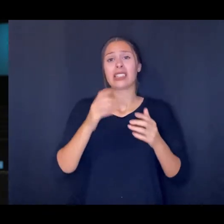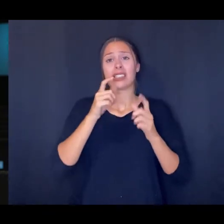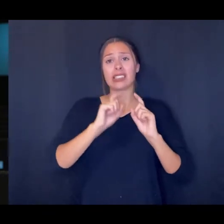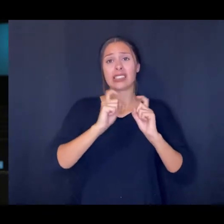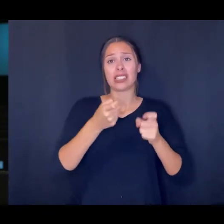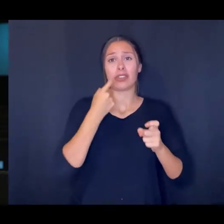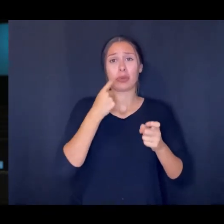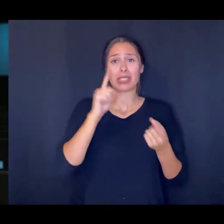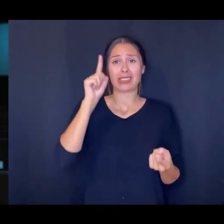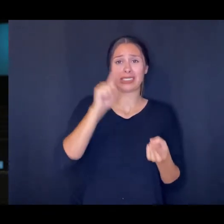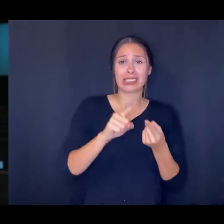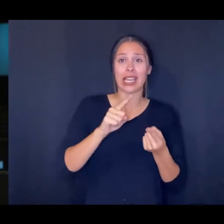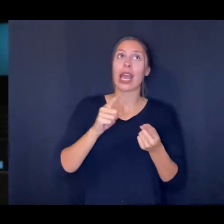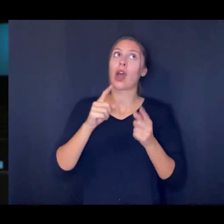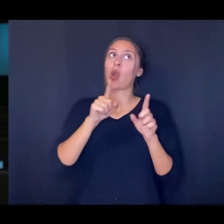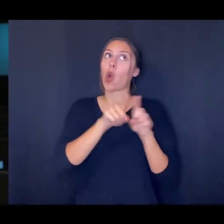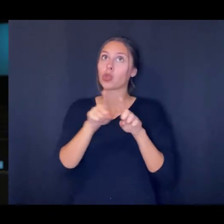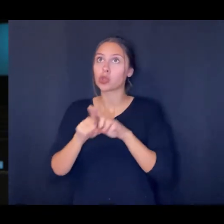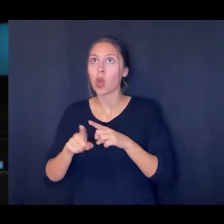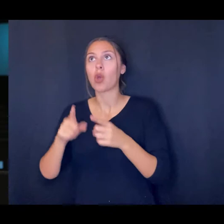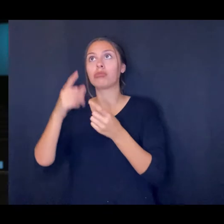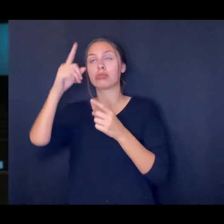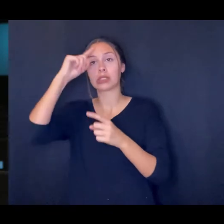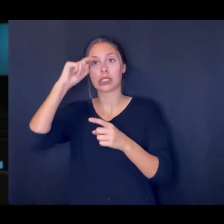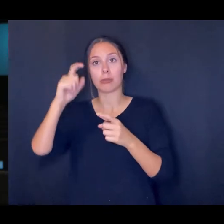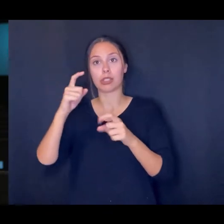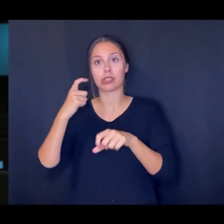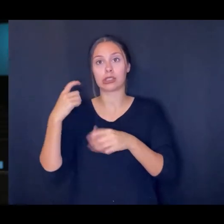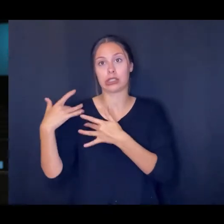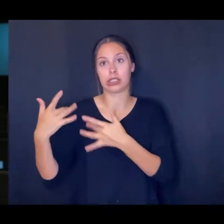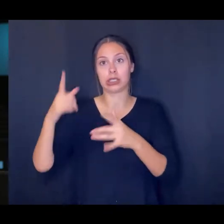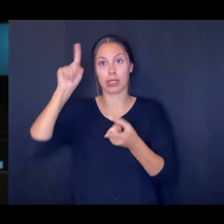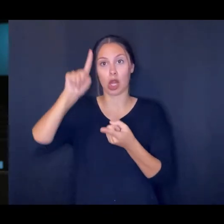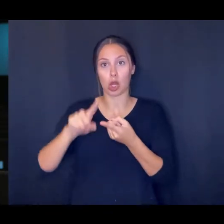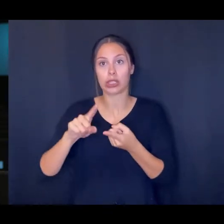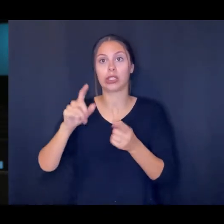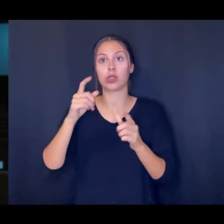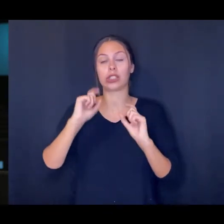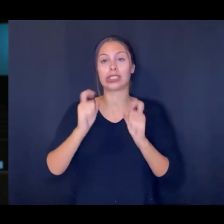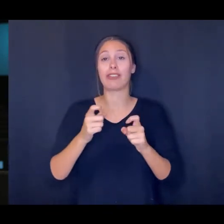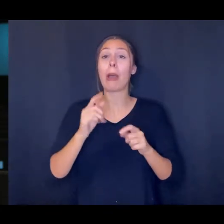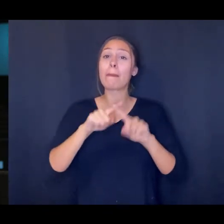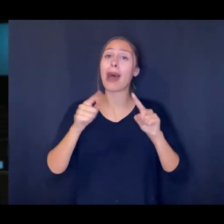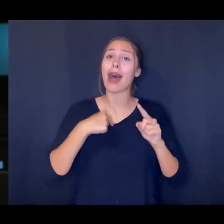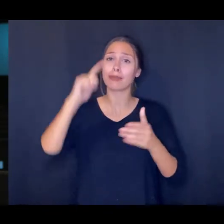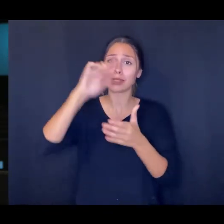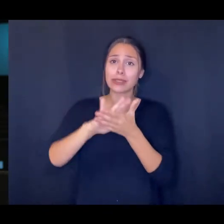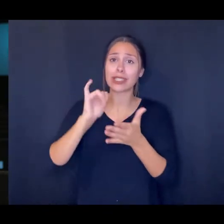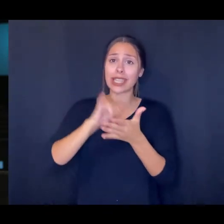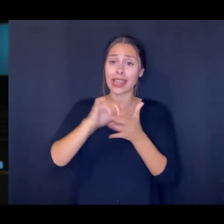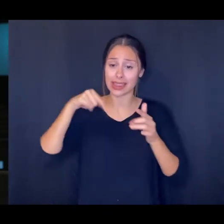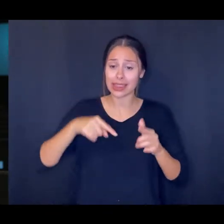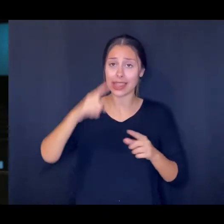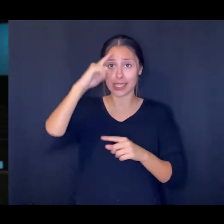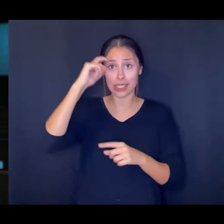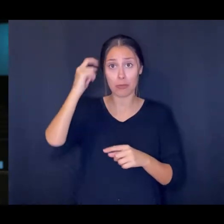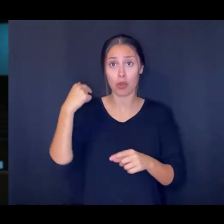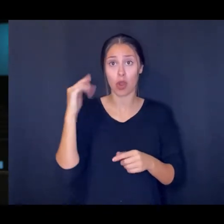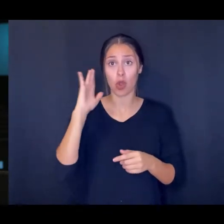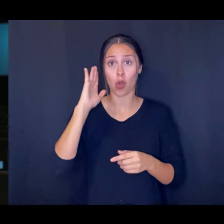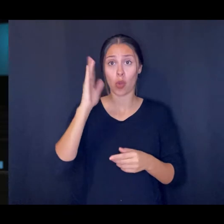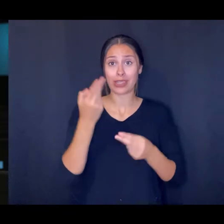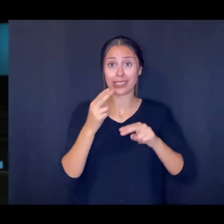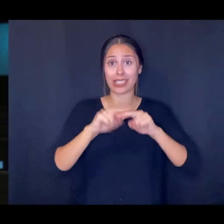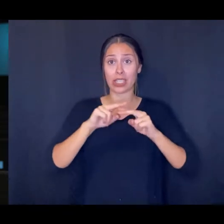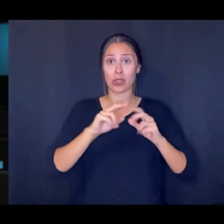in addition, the summer is a low giving season. But I'm believing that this summer, we can see an increase in giving, which